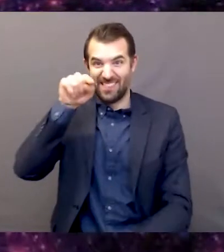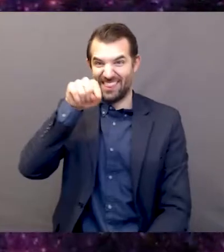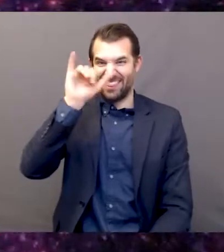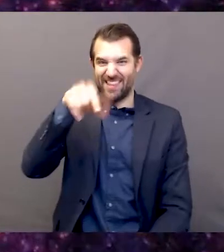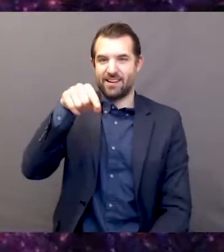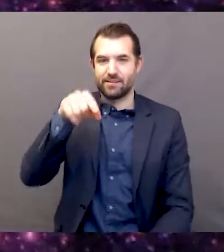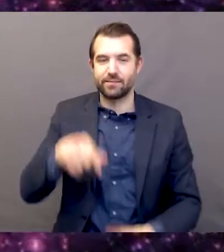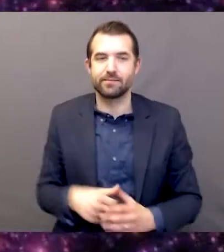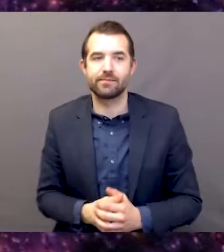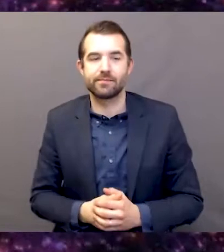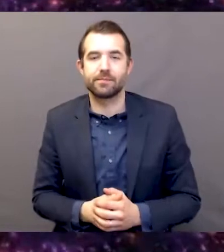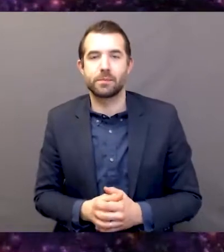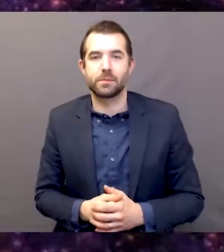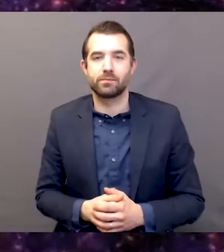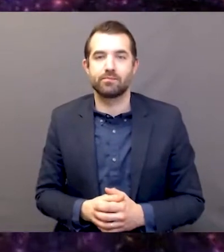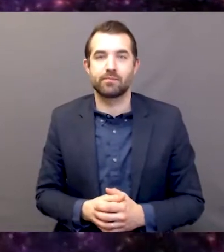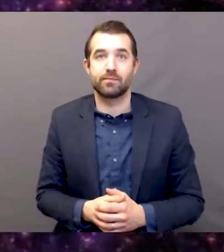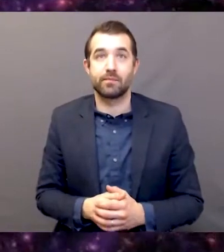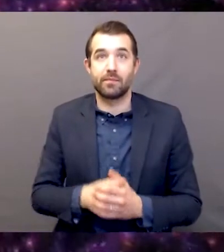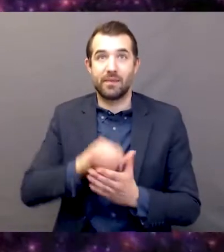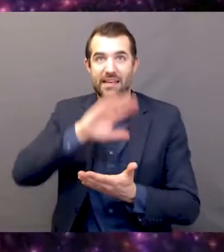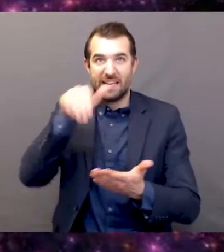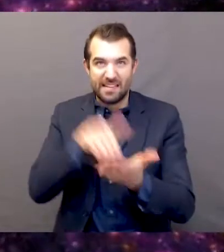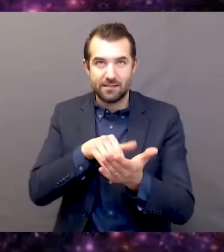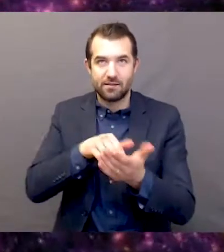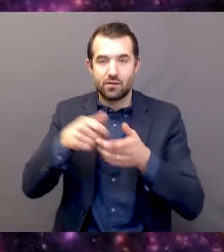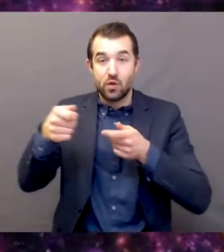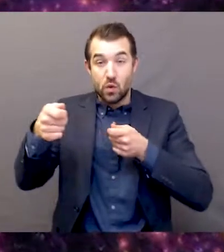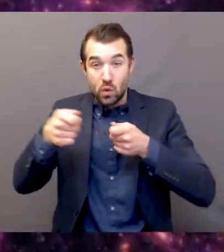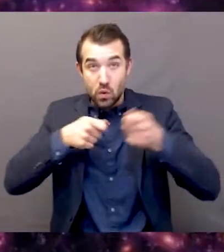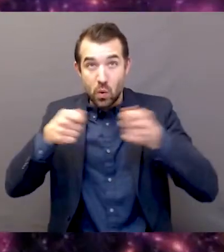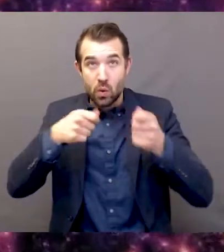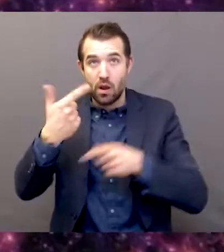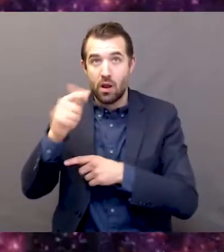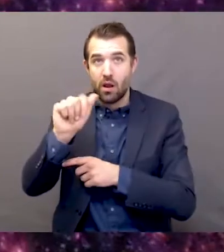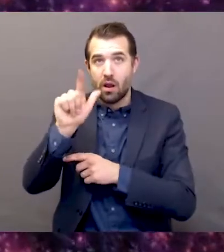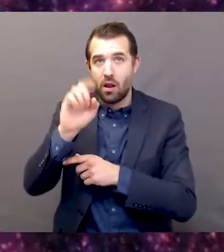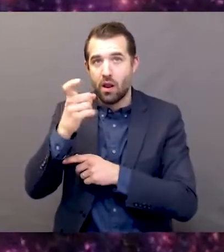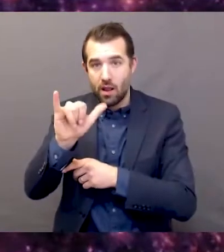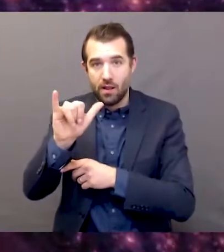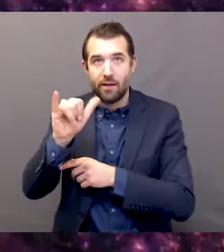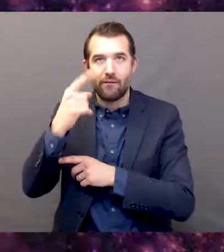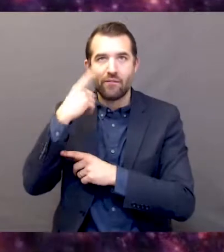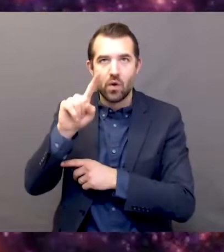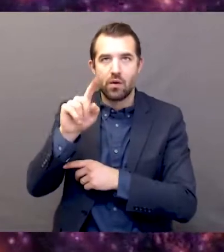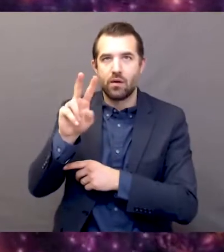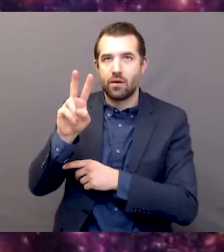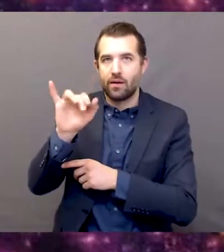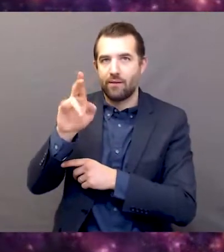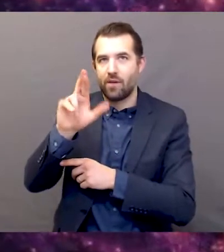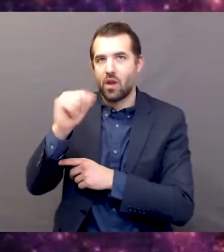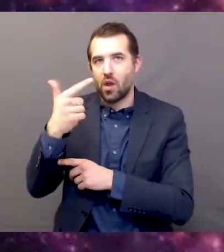M87, this optical galaxy, is the central dominant galaxy of the Virgo cluster.